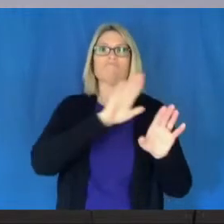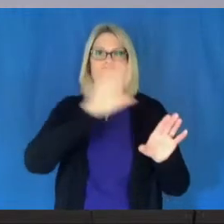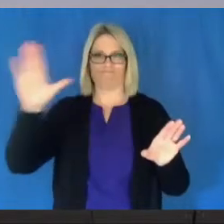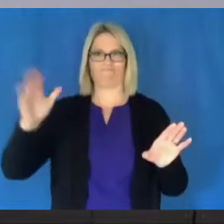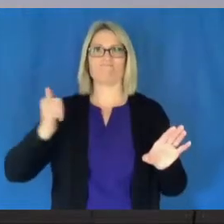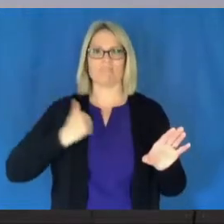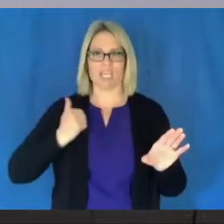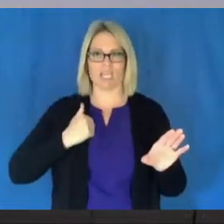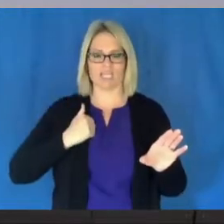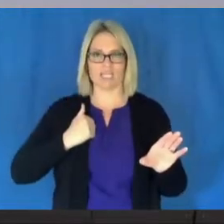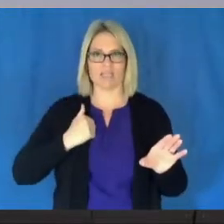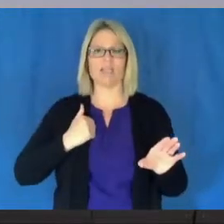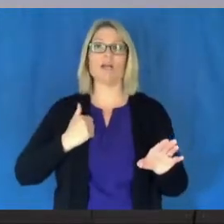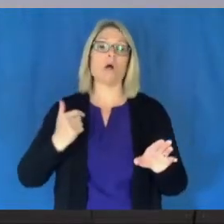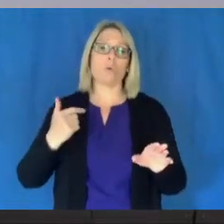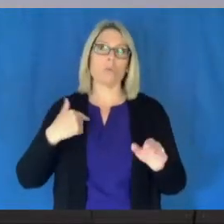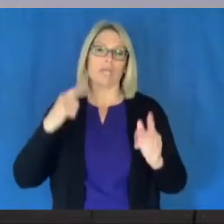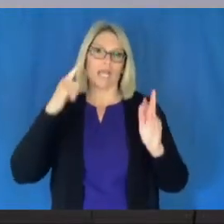not unexpected.